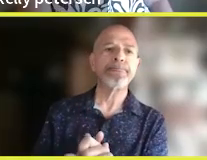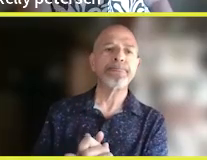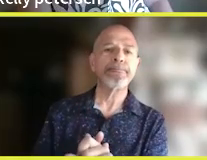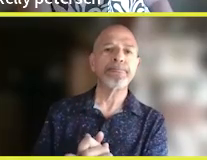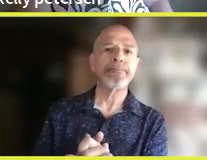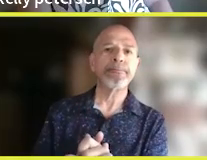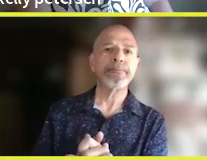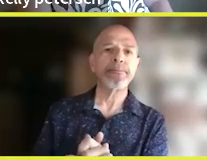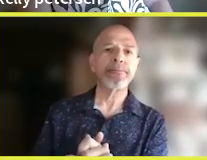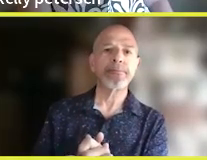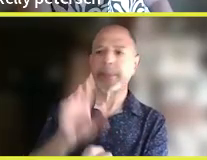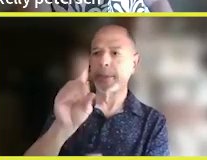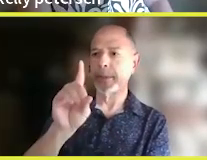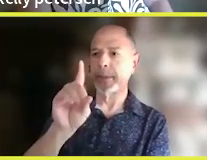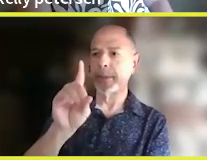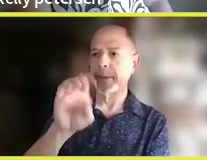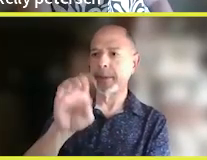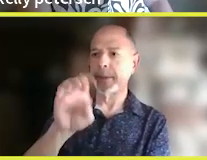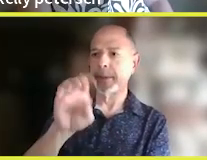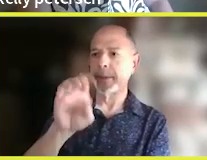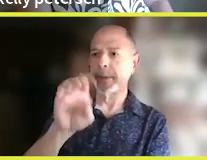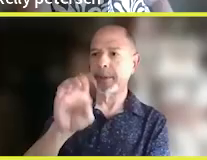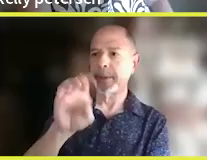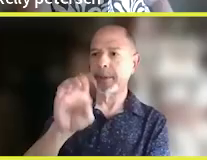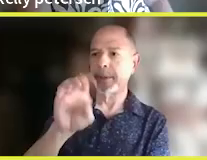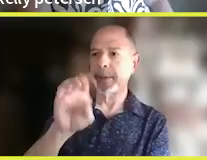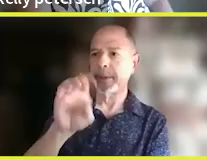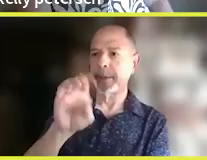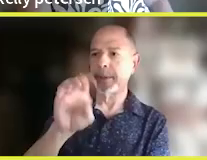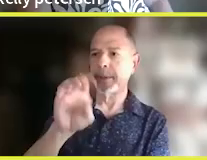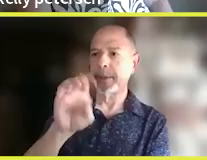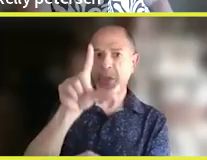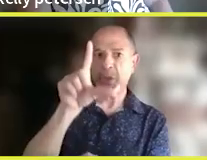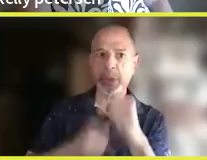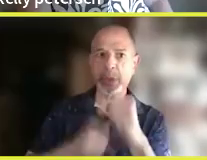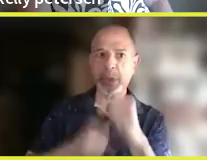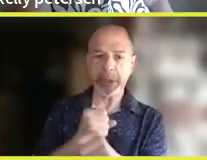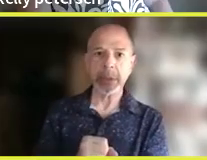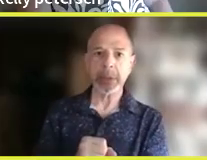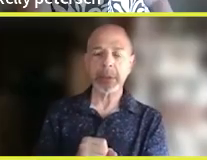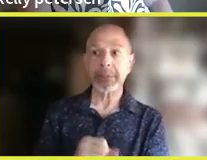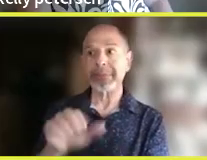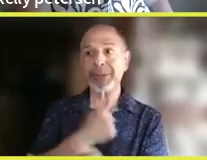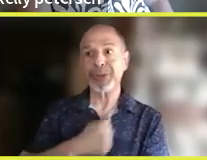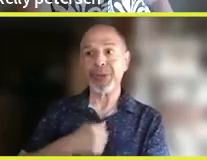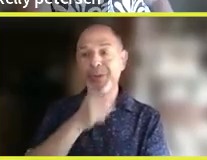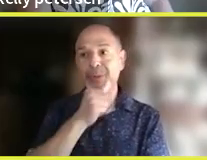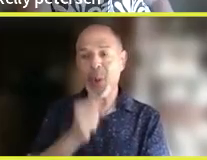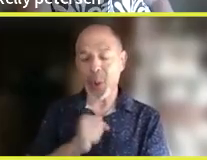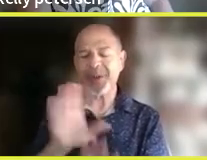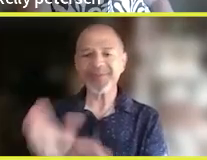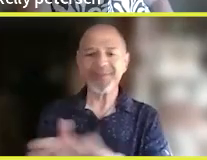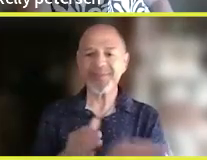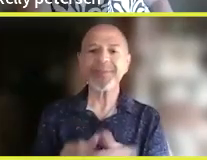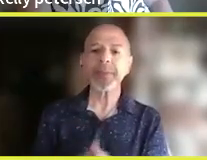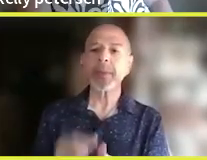say that Dee and I, it's probably been like almost 20 years ago now, Dee. I'm sorry, but you and I are just getting old together. And we were at a